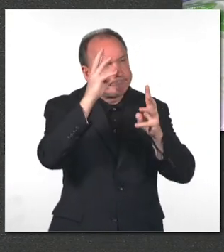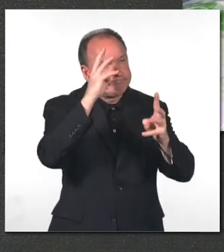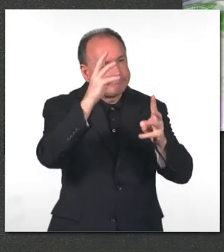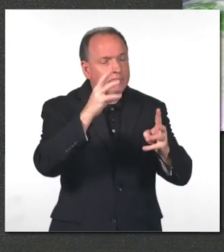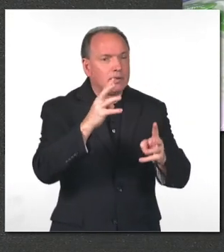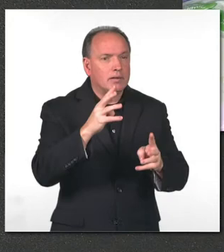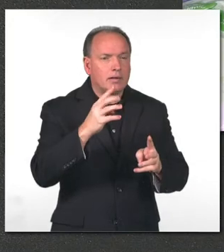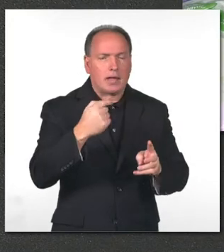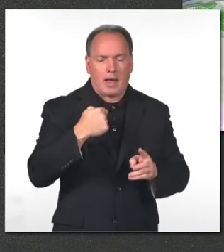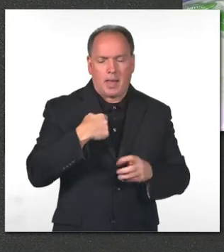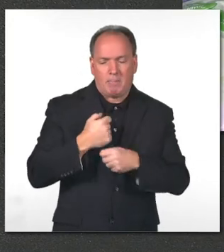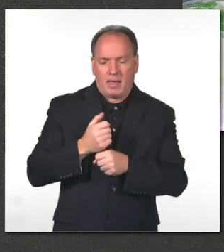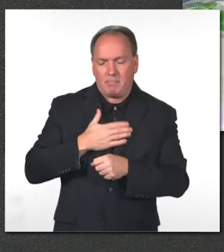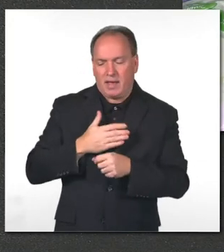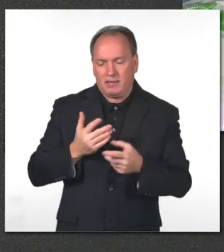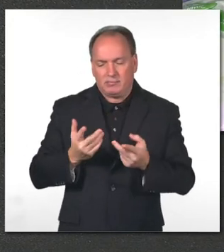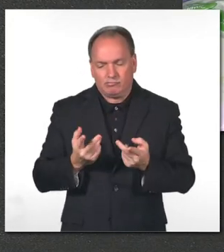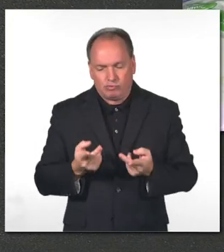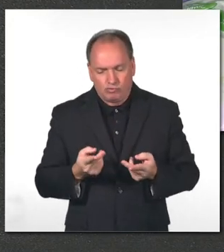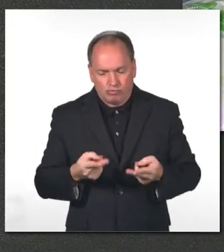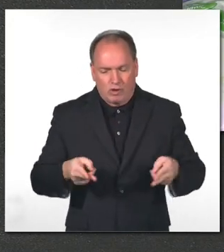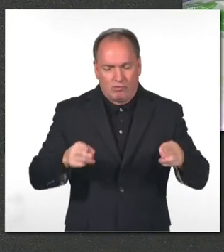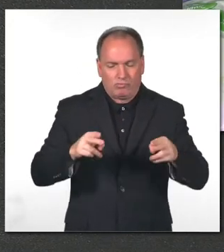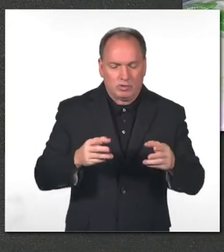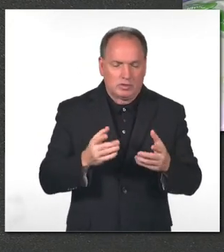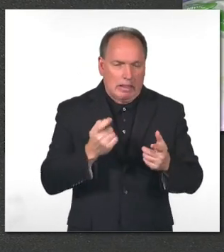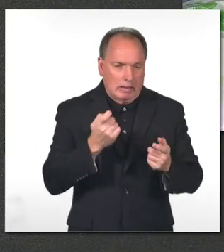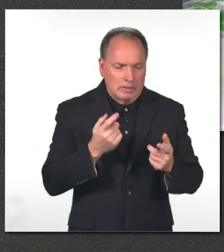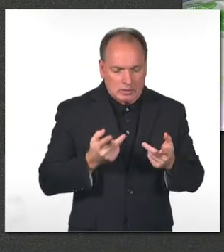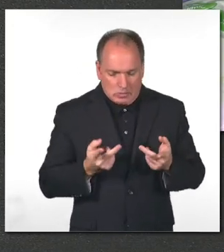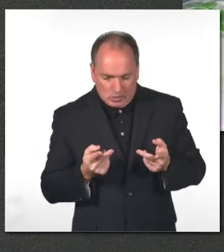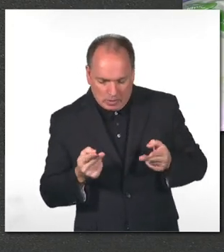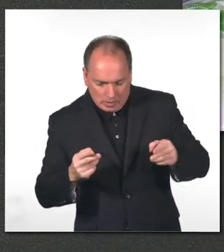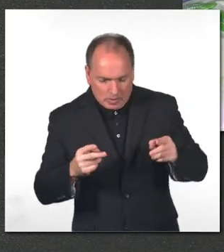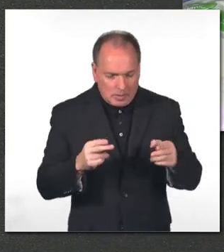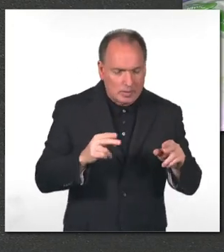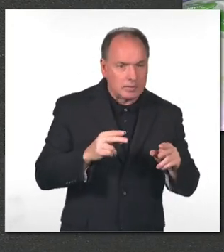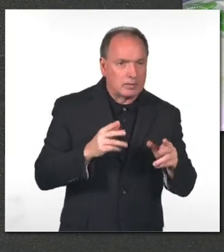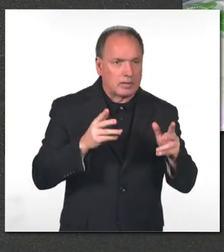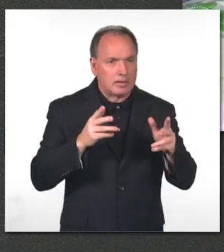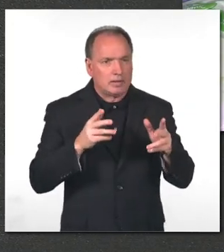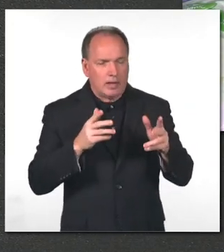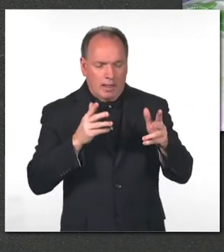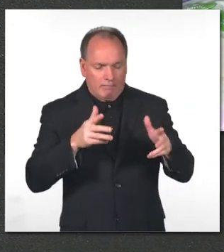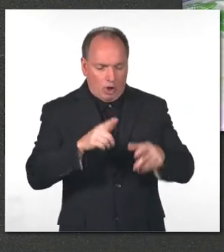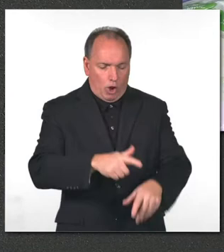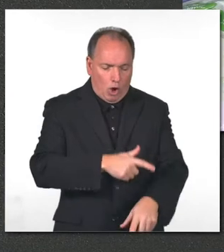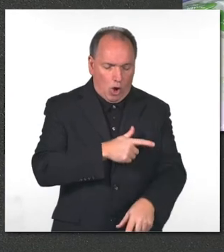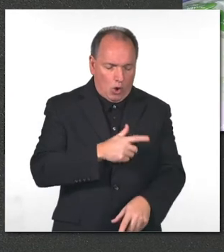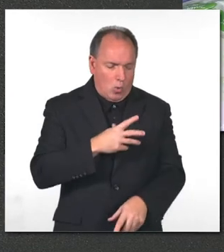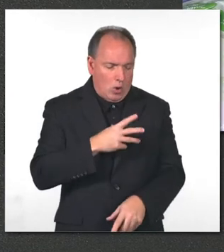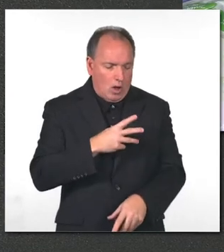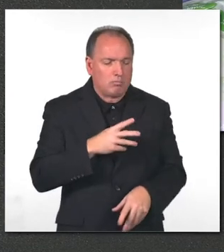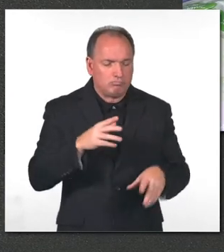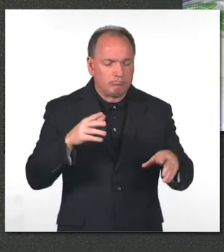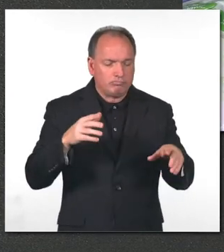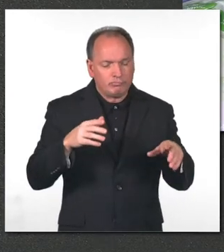I think I will make mine rounded. So I'm just going to cut a little roundness on the end. And I'm going to leave this bunny's ears nice and floppy.